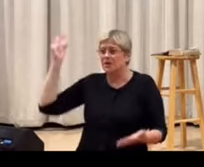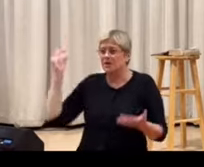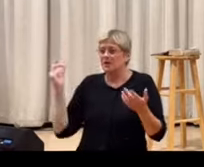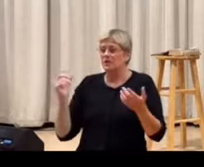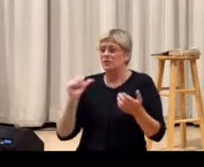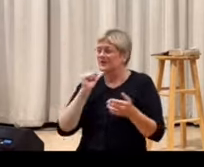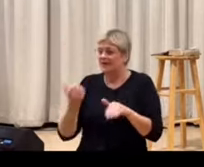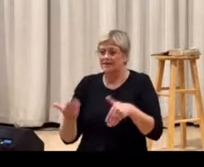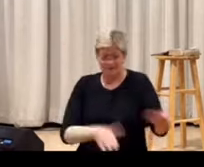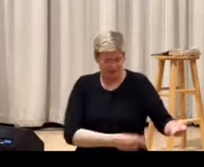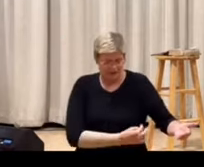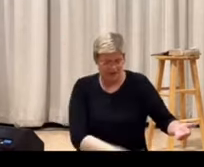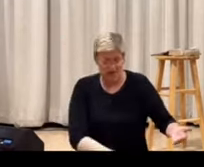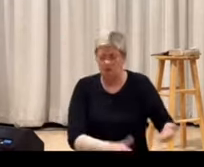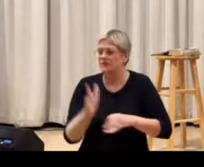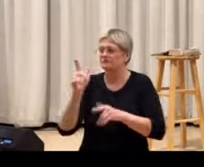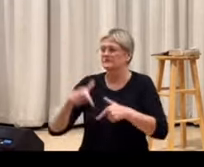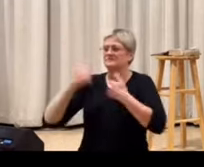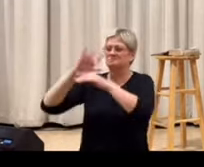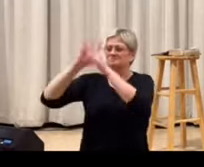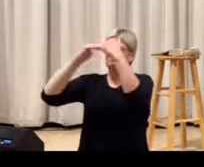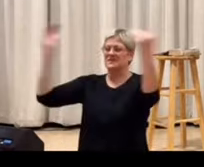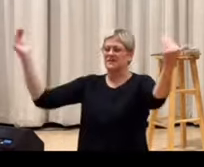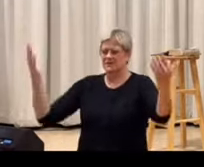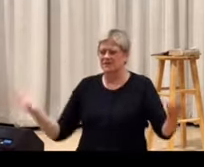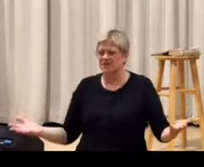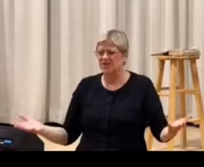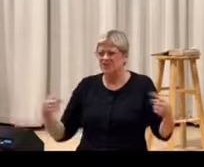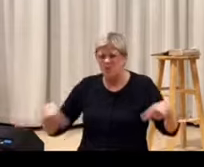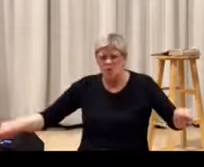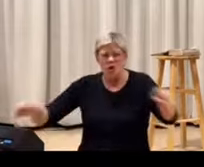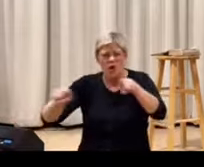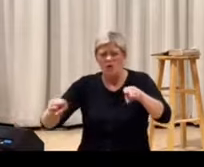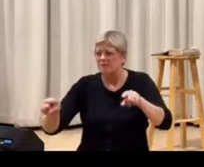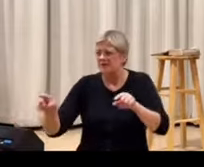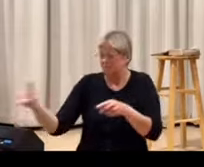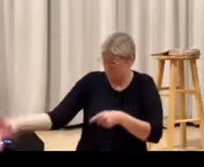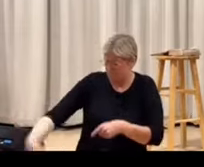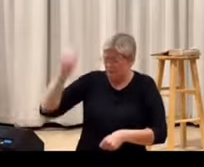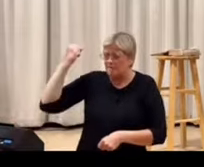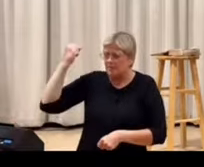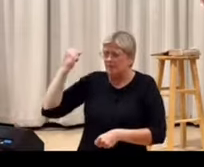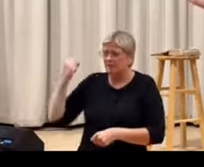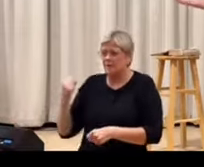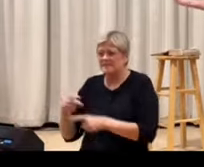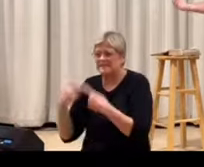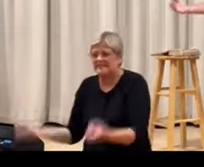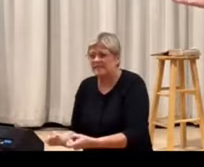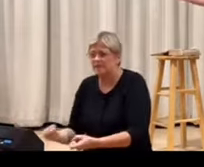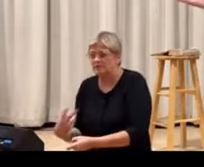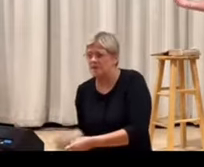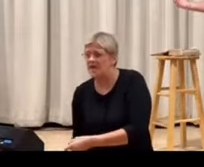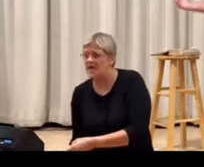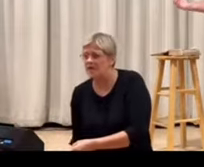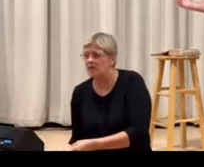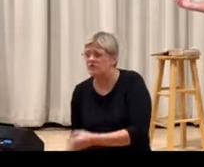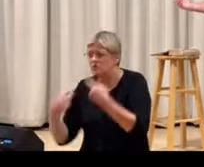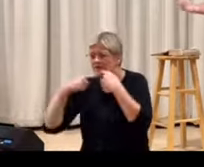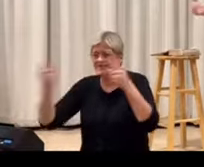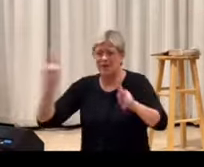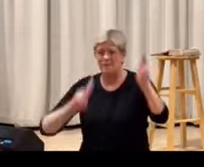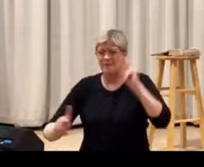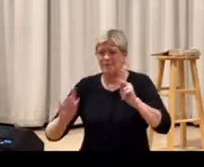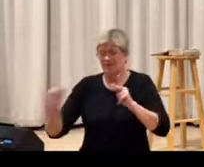would not perish but have everlasting life. You are called out of this world to bear that message upon your